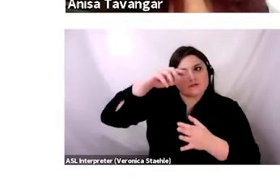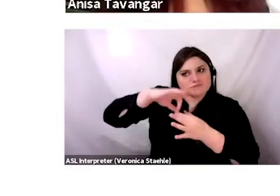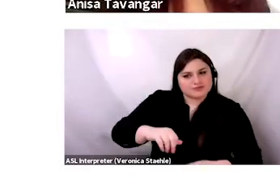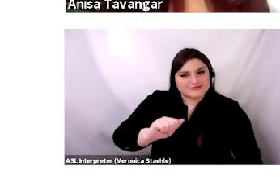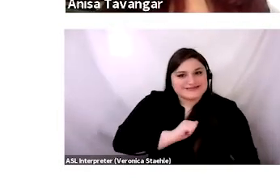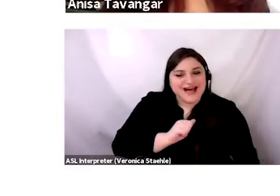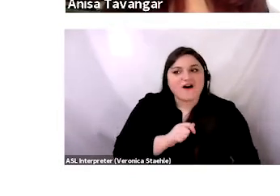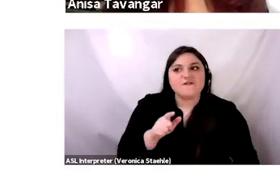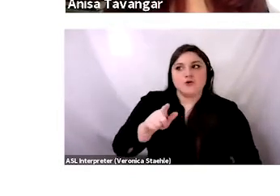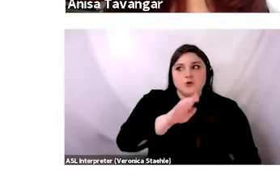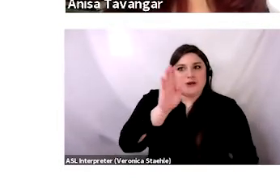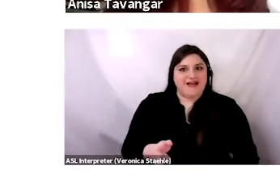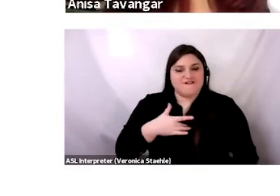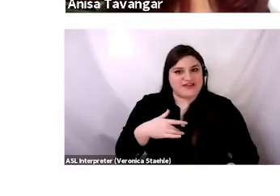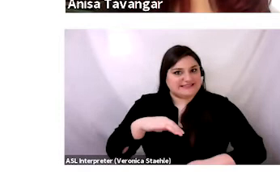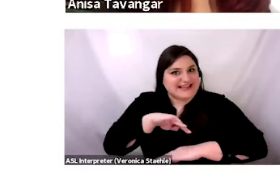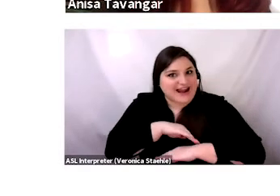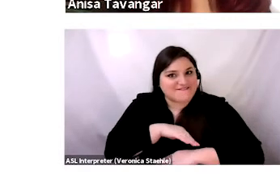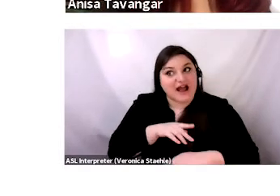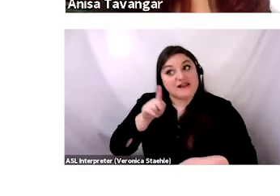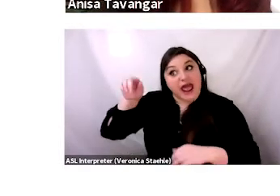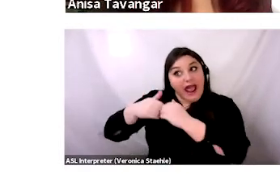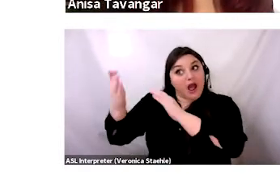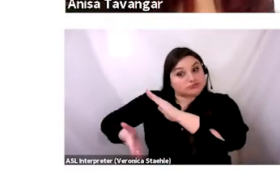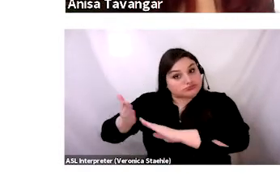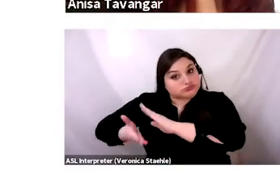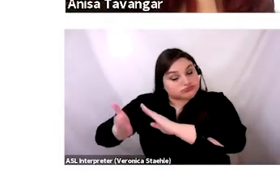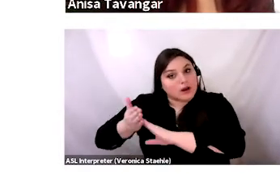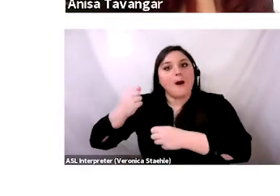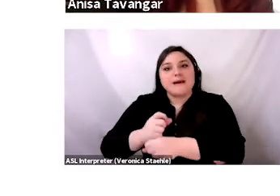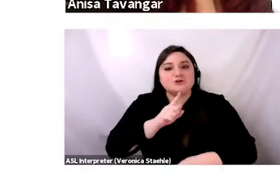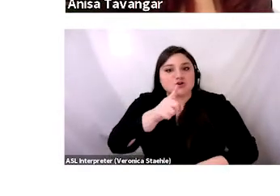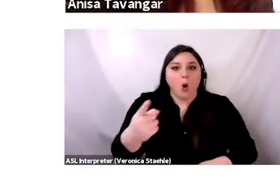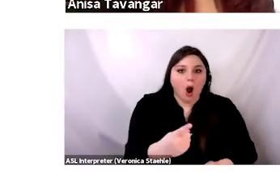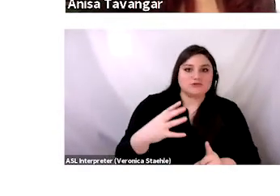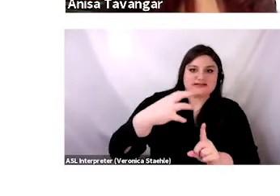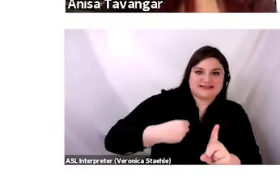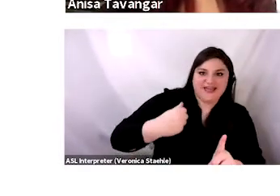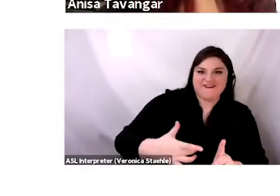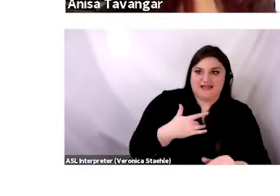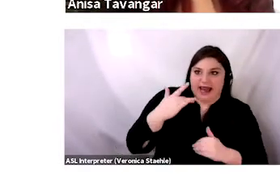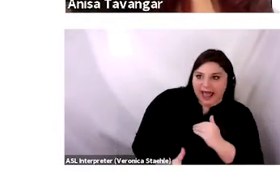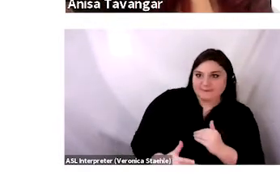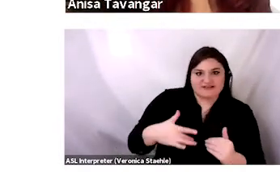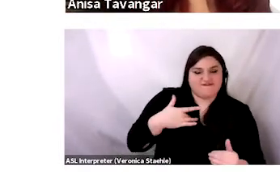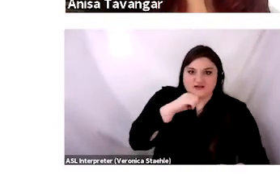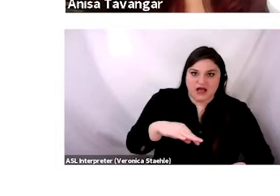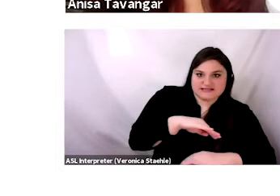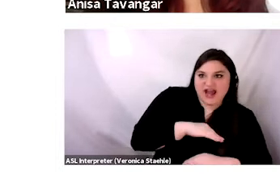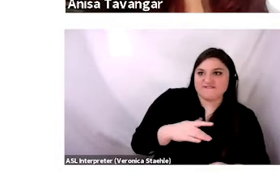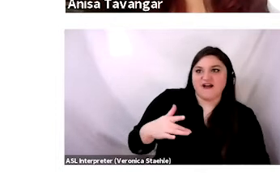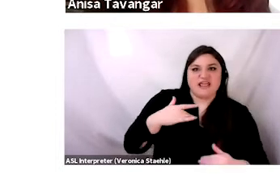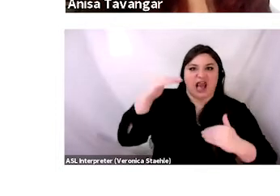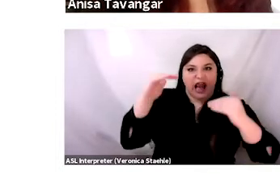incredibly dangerous, because it creates this feeling of never being enough. And if you're never enough, then you can never sort of serve others,